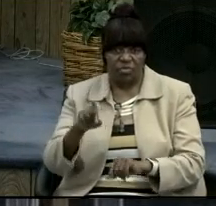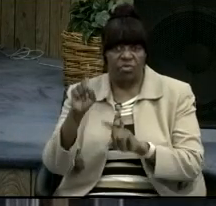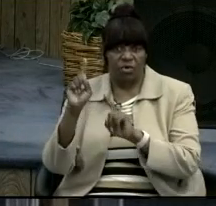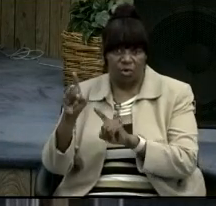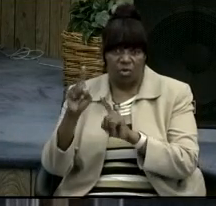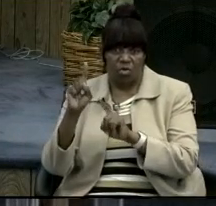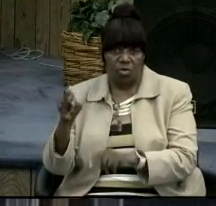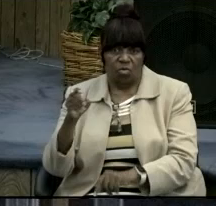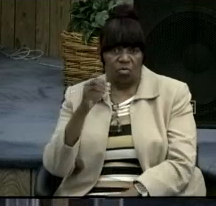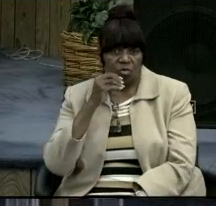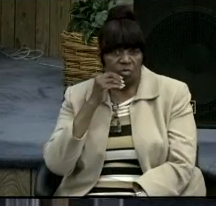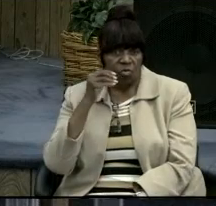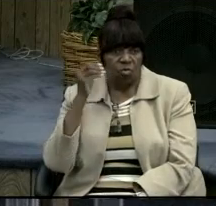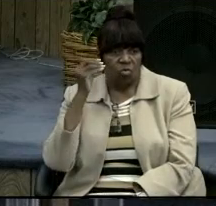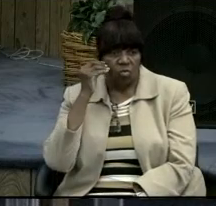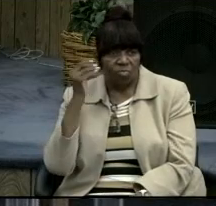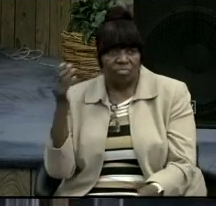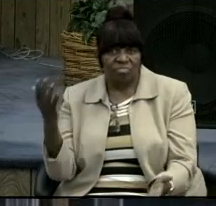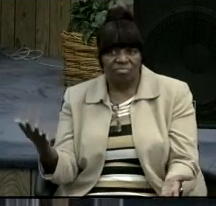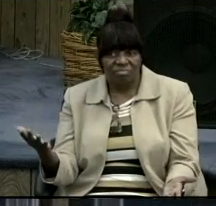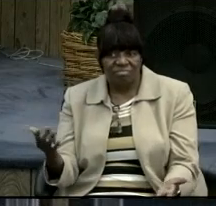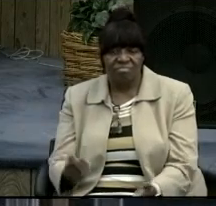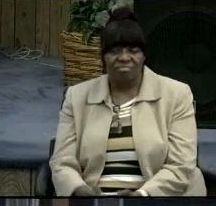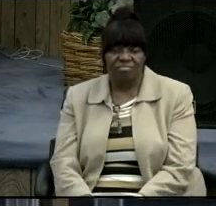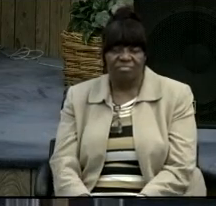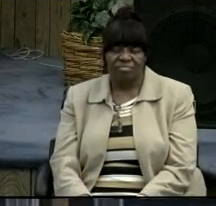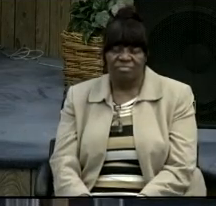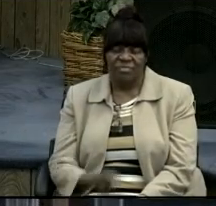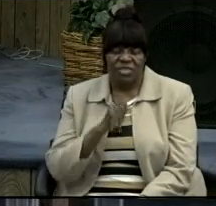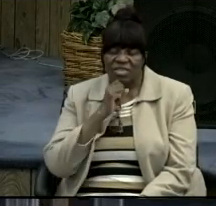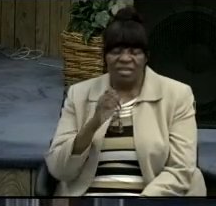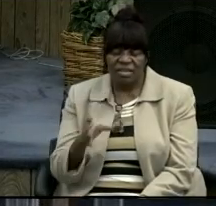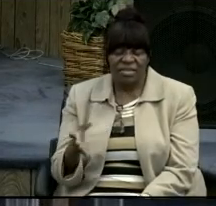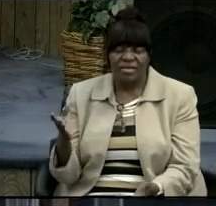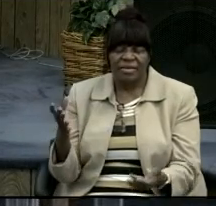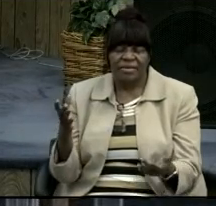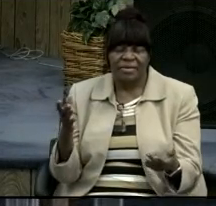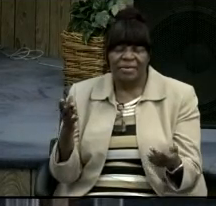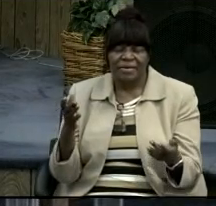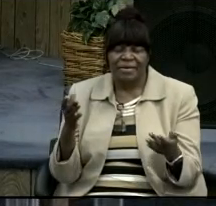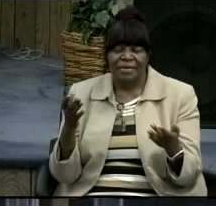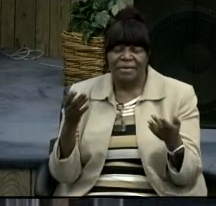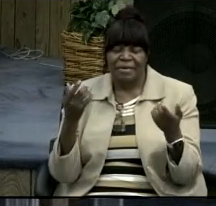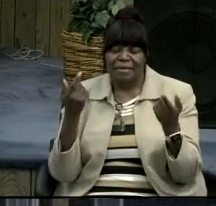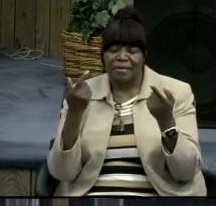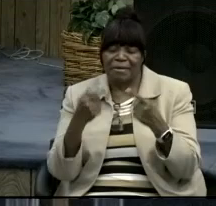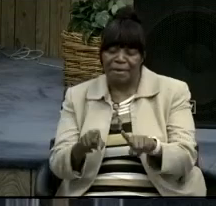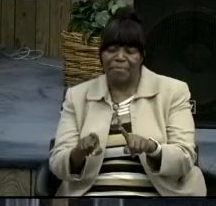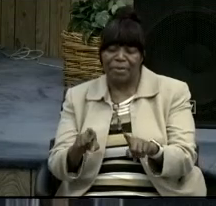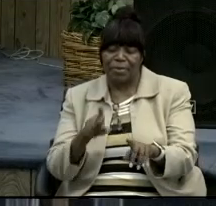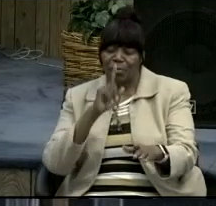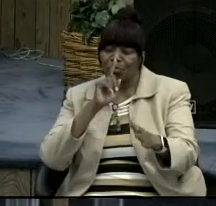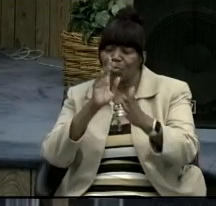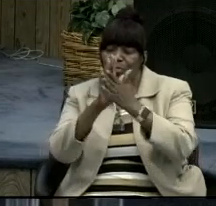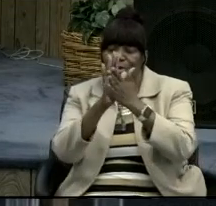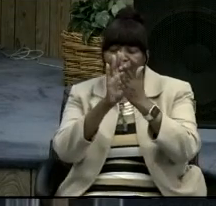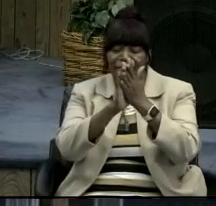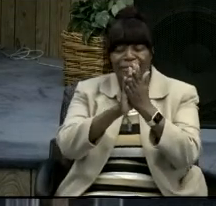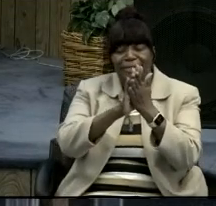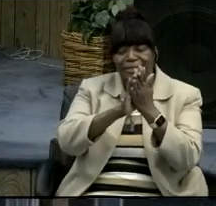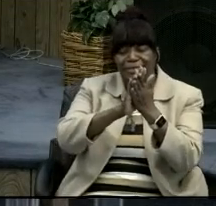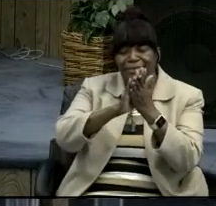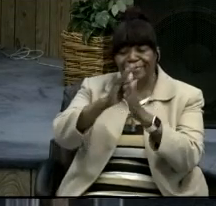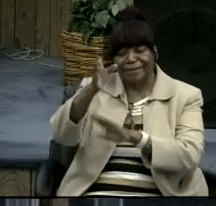"Pastor, nothing happened," then praise the Lord. At least you were at home when nothing happened. Amen.